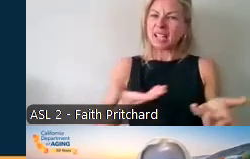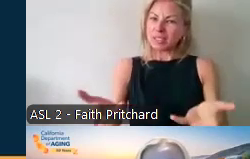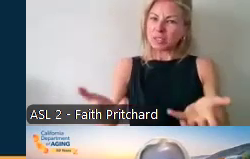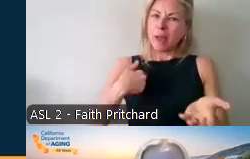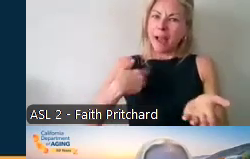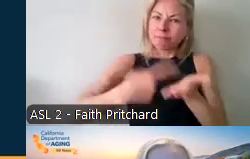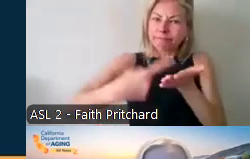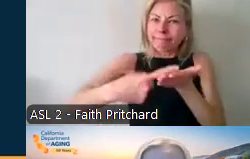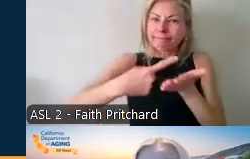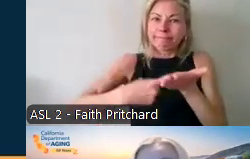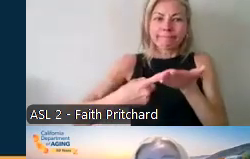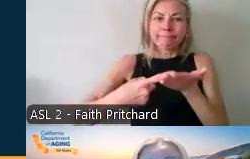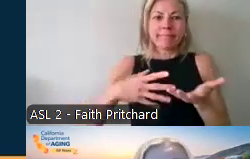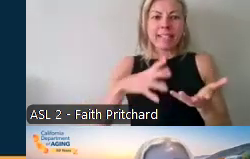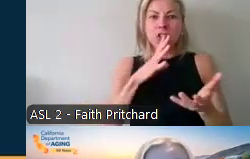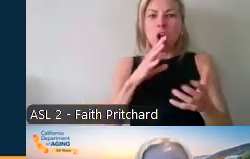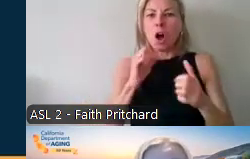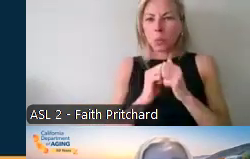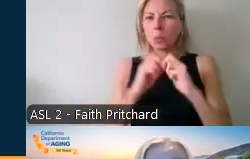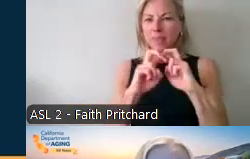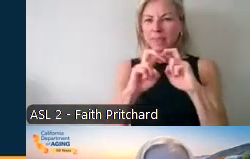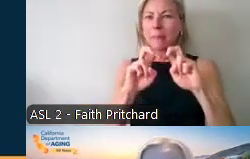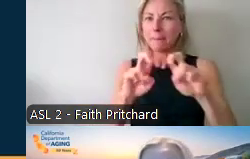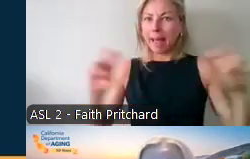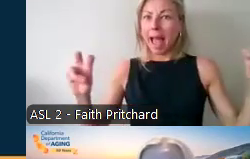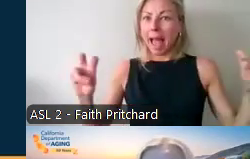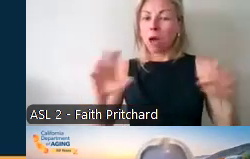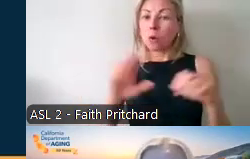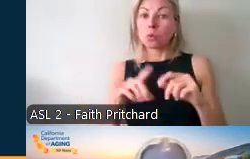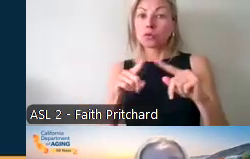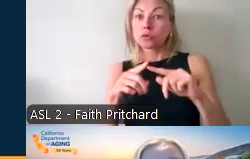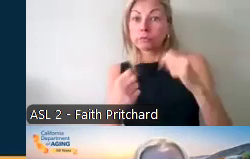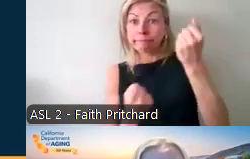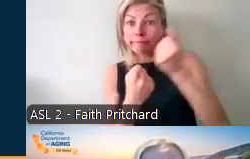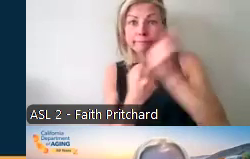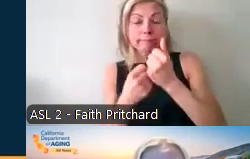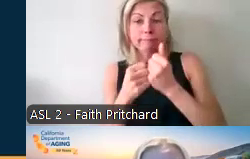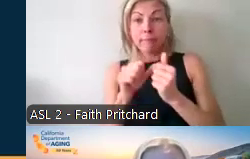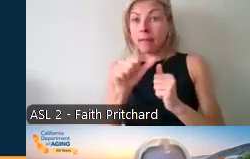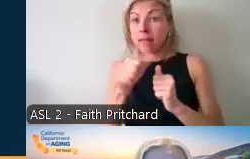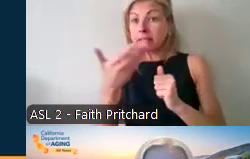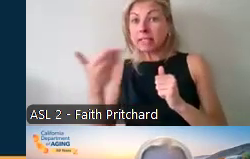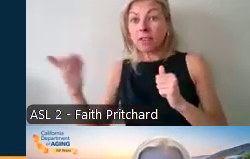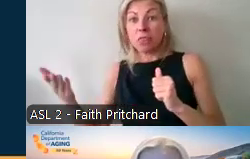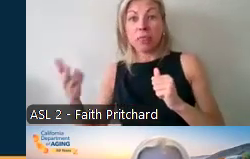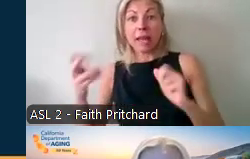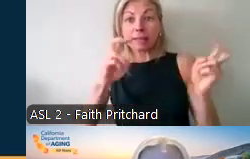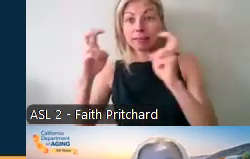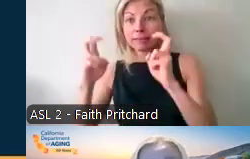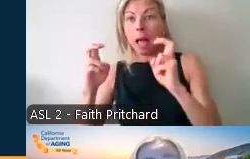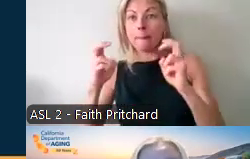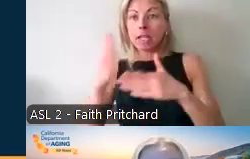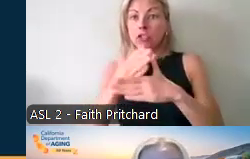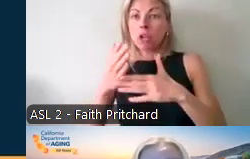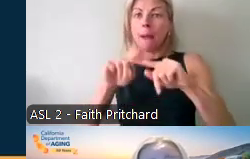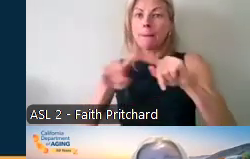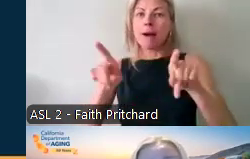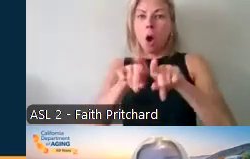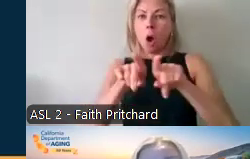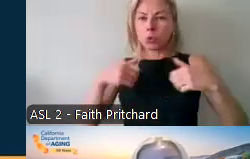panel to reinforce elements that might have been shared, but they can also use this as an opportunity to bring